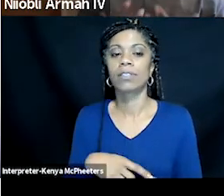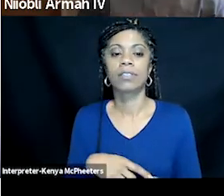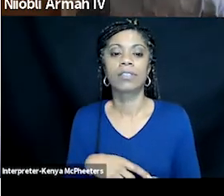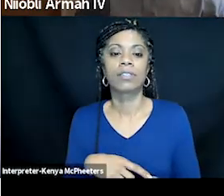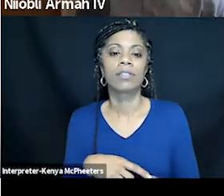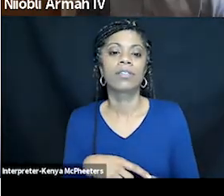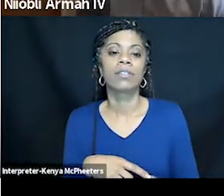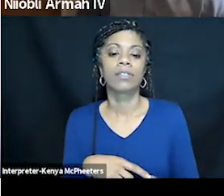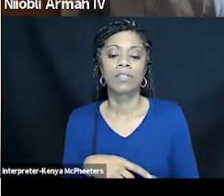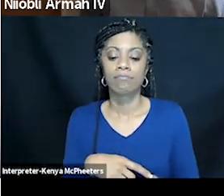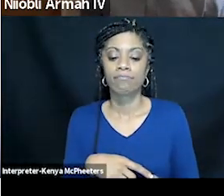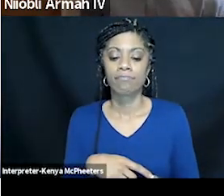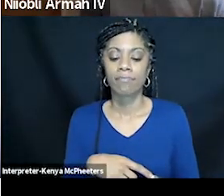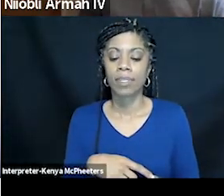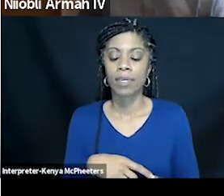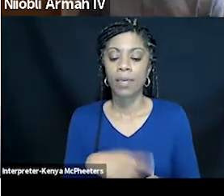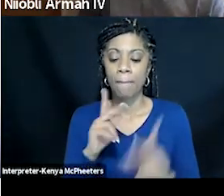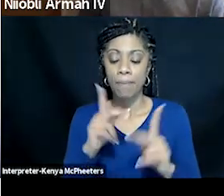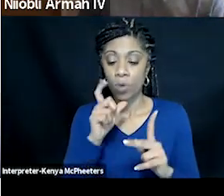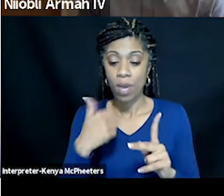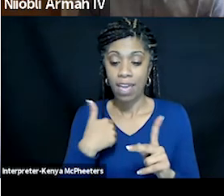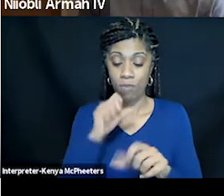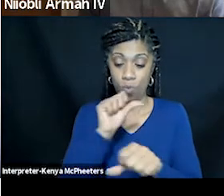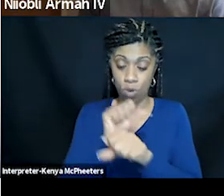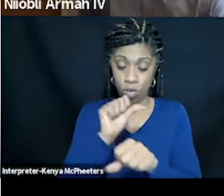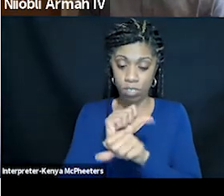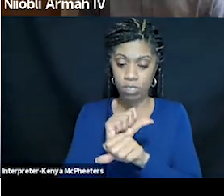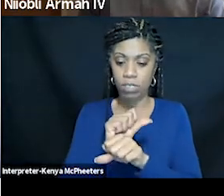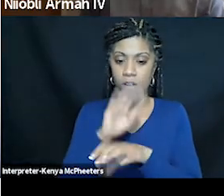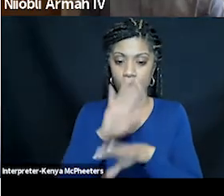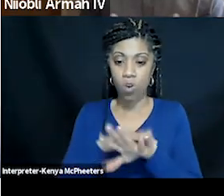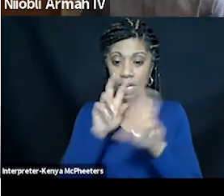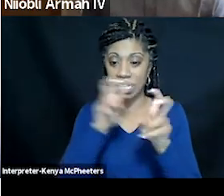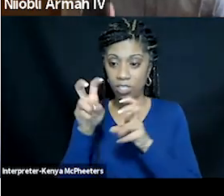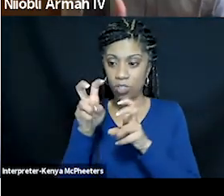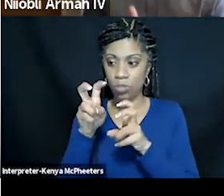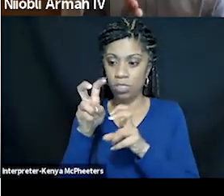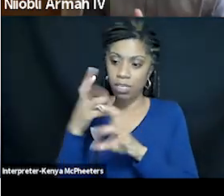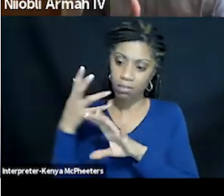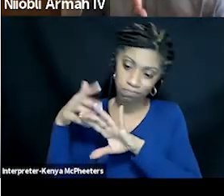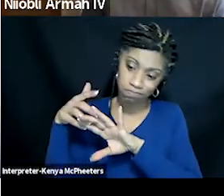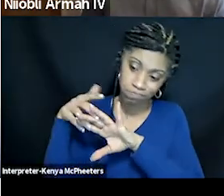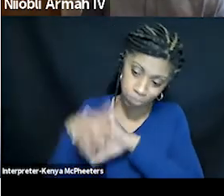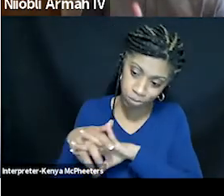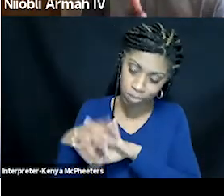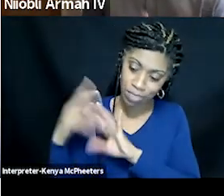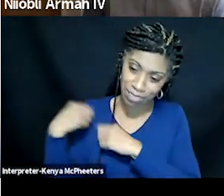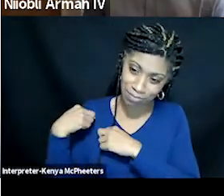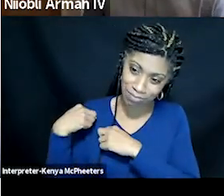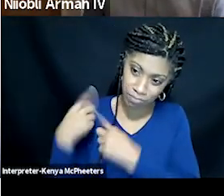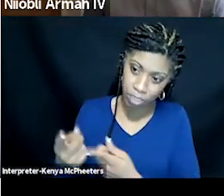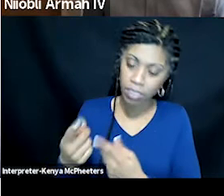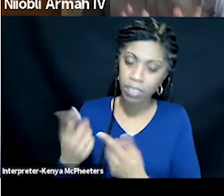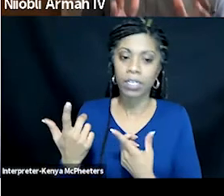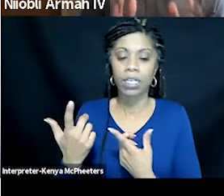someone who's worked on grassroots issues, who has spent more than 15 years in the community, I often hear in meetings like folks saying, we got to center the community, we got to